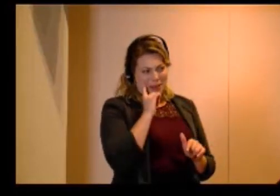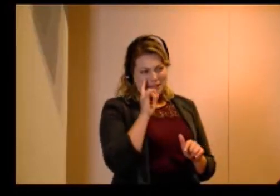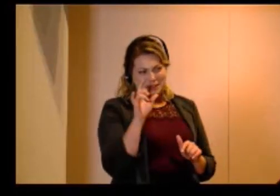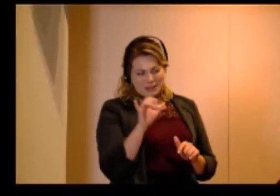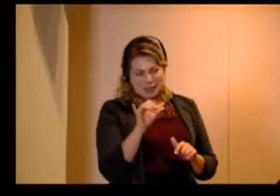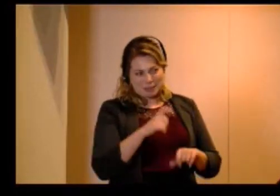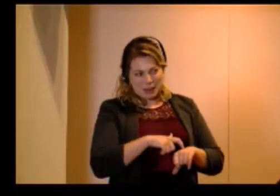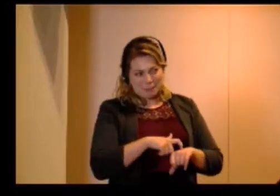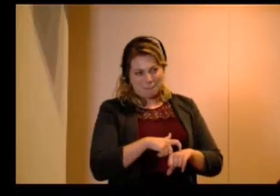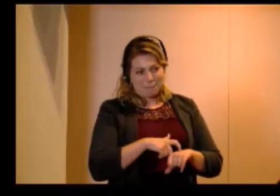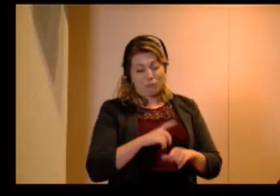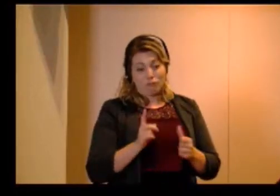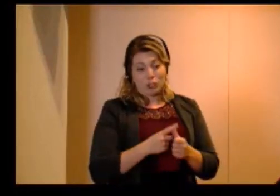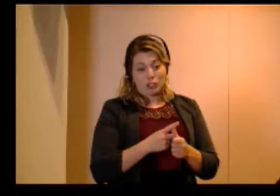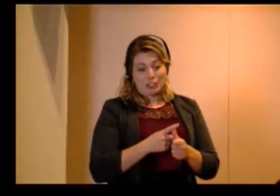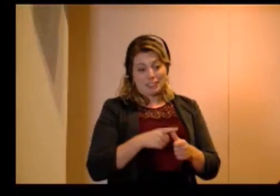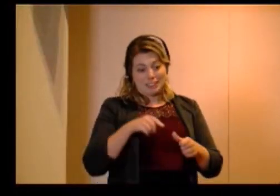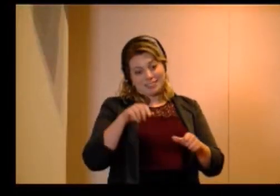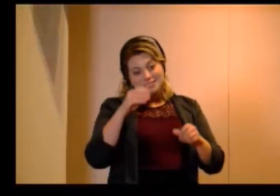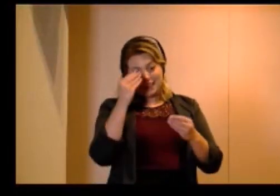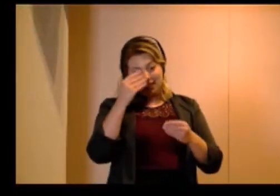Smithsonian, I'm pretty sure.